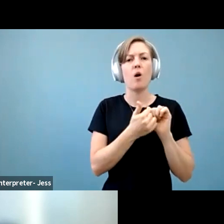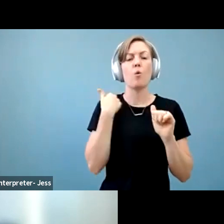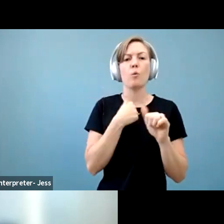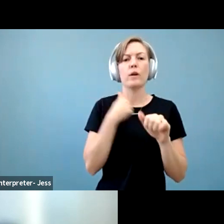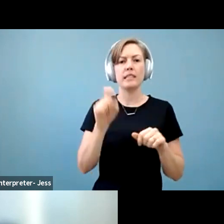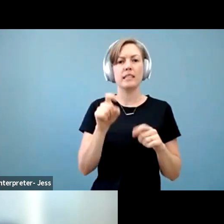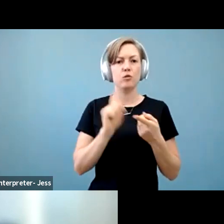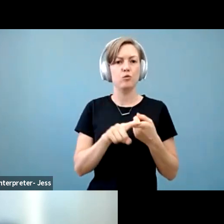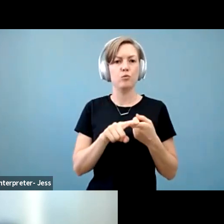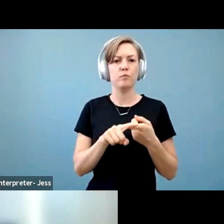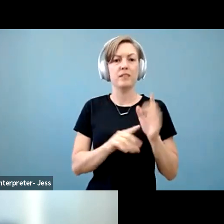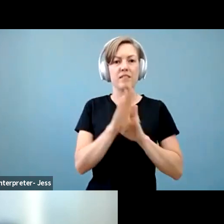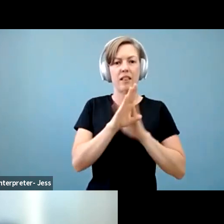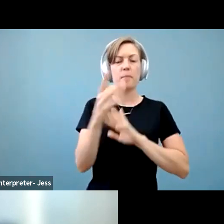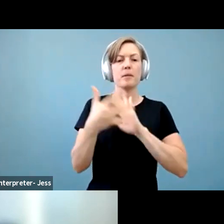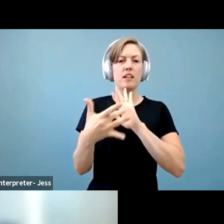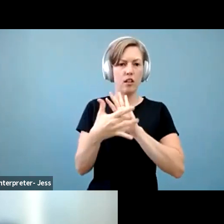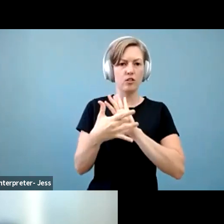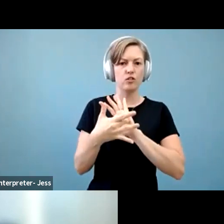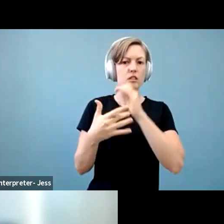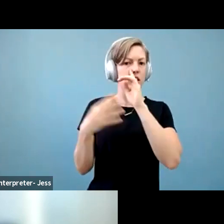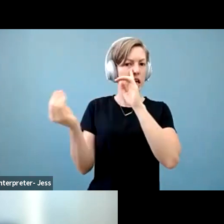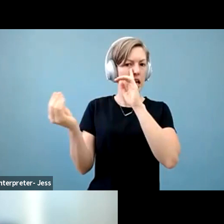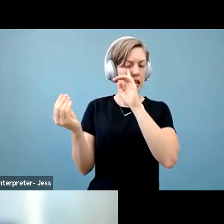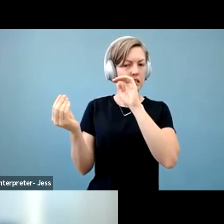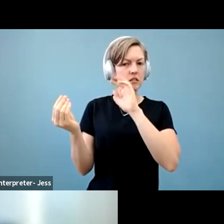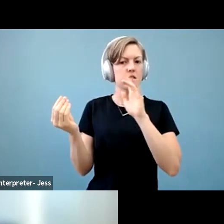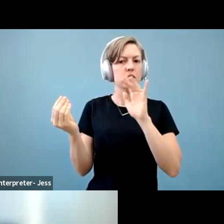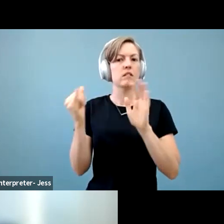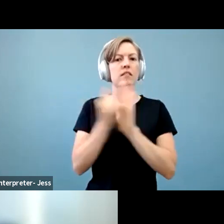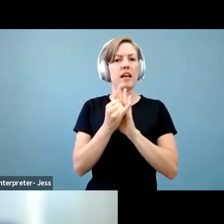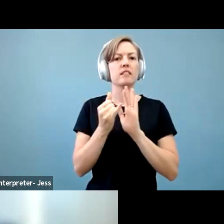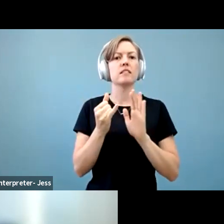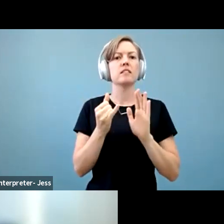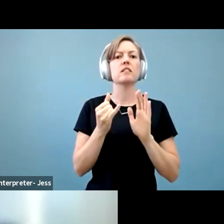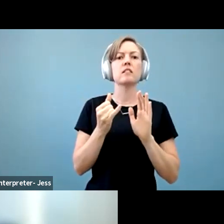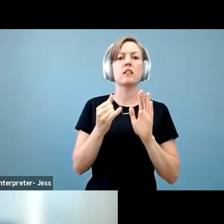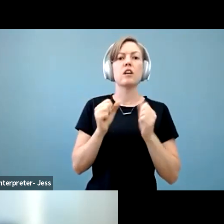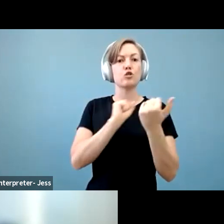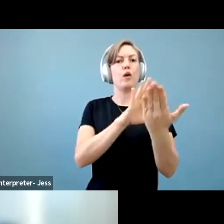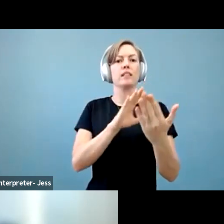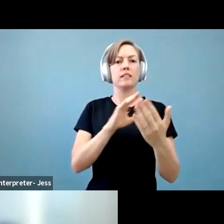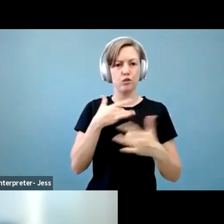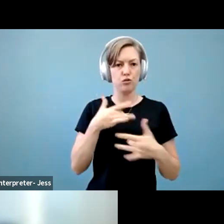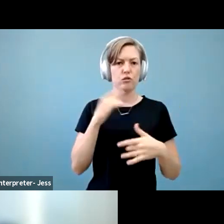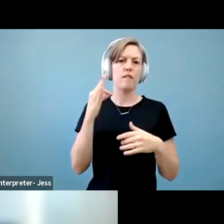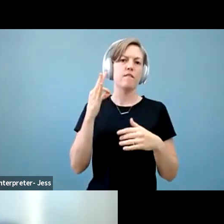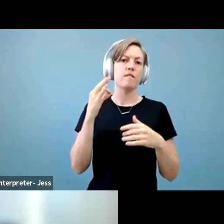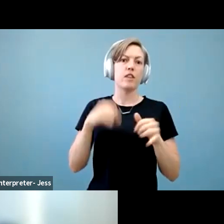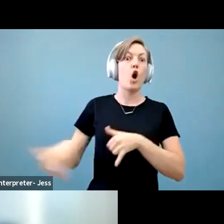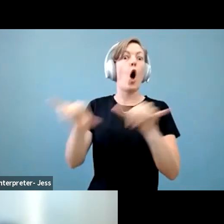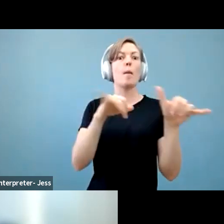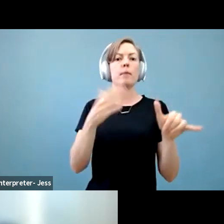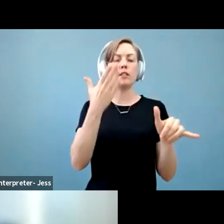need to develop technologies that address the concerns of the common good,